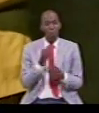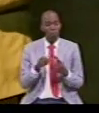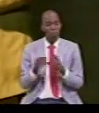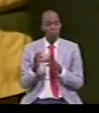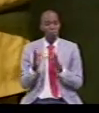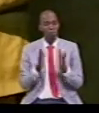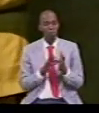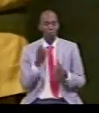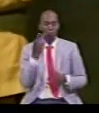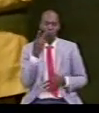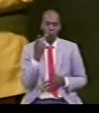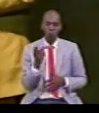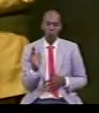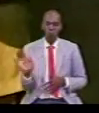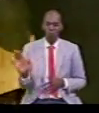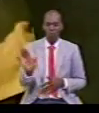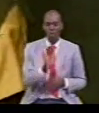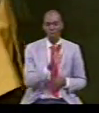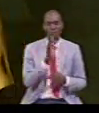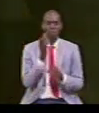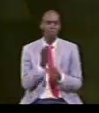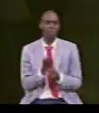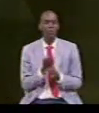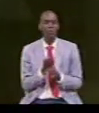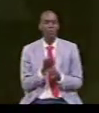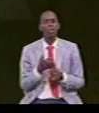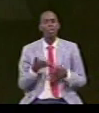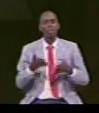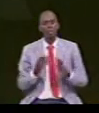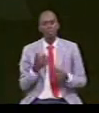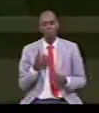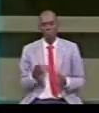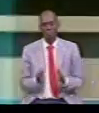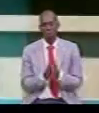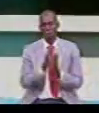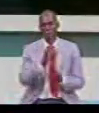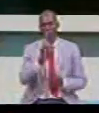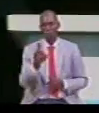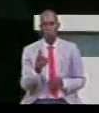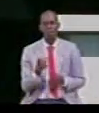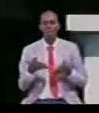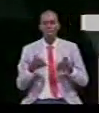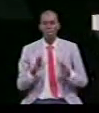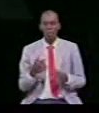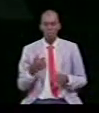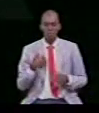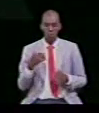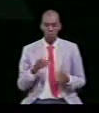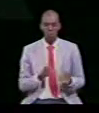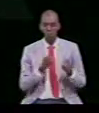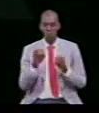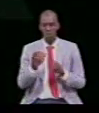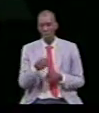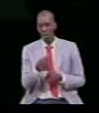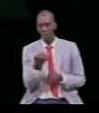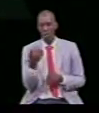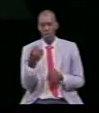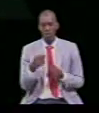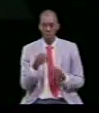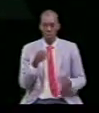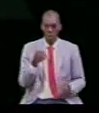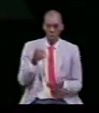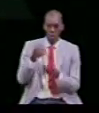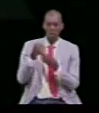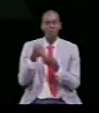saw their faith. Let me ask you, let me put another word